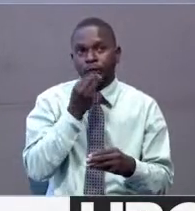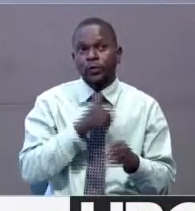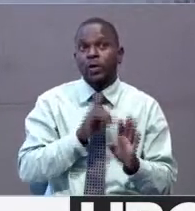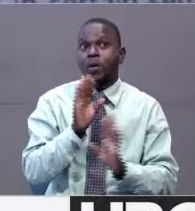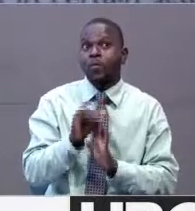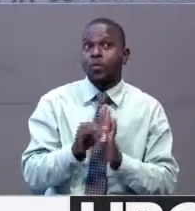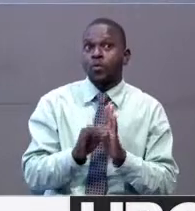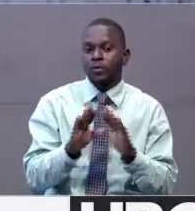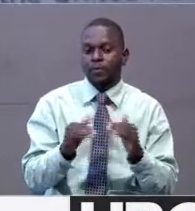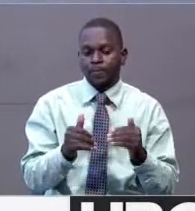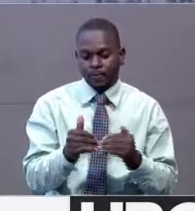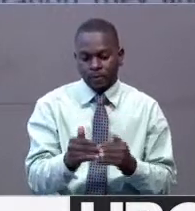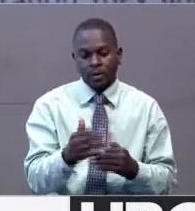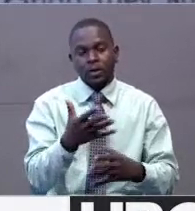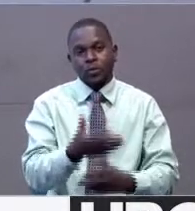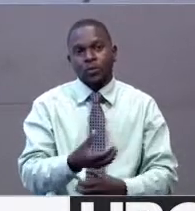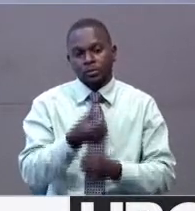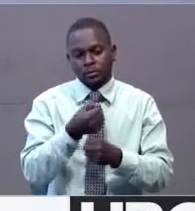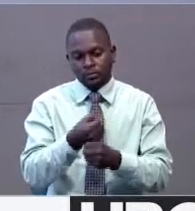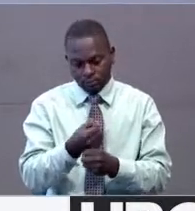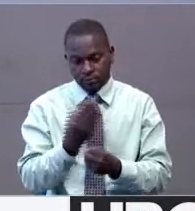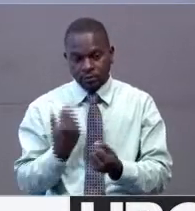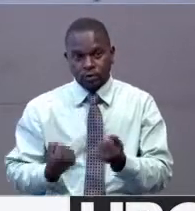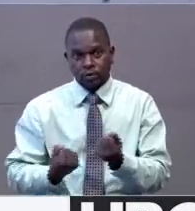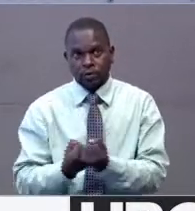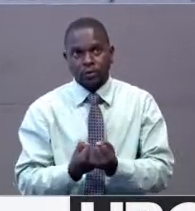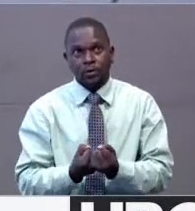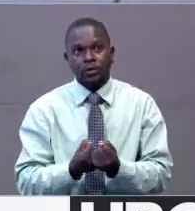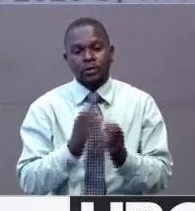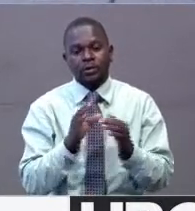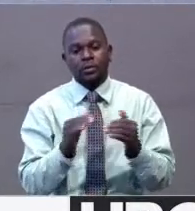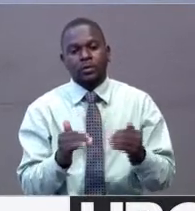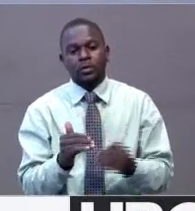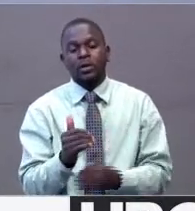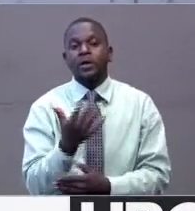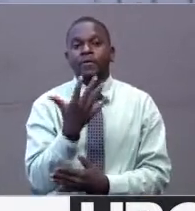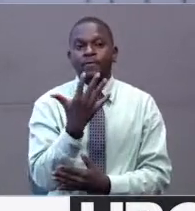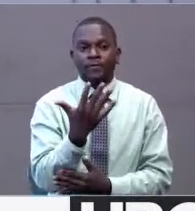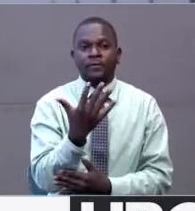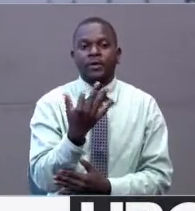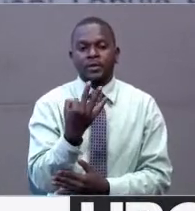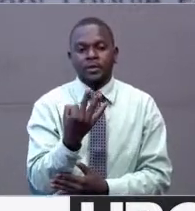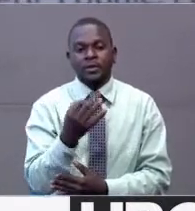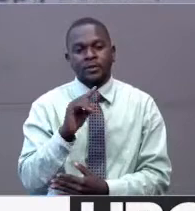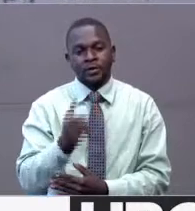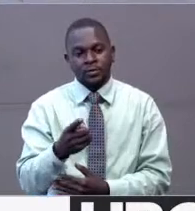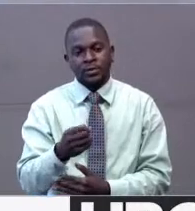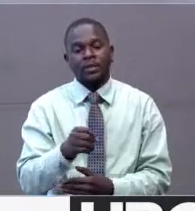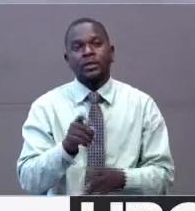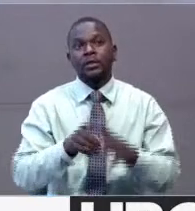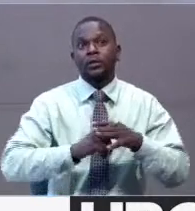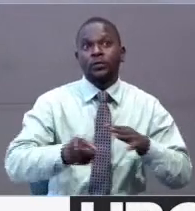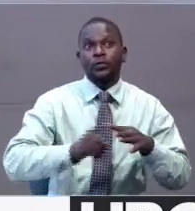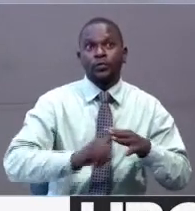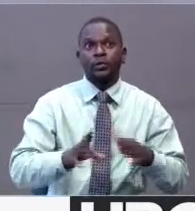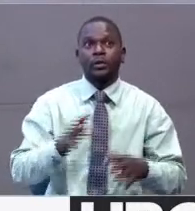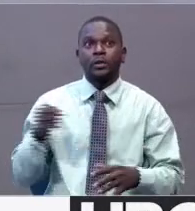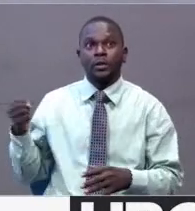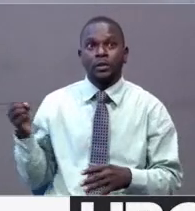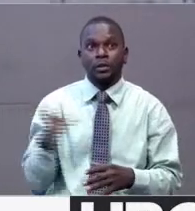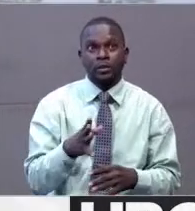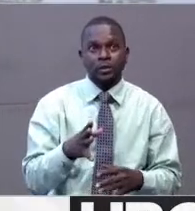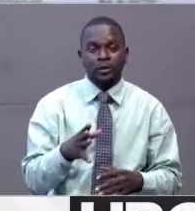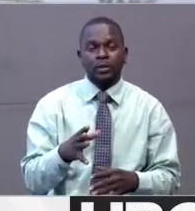disclosed that their organization is committed to supporting more than 53,000 refugees in the settlements of Adjumani, Kiriandongo,